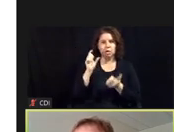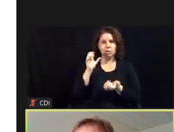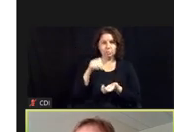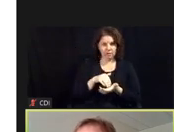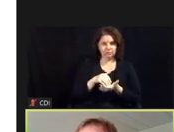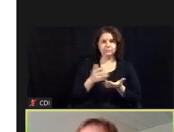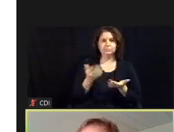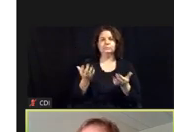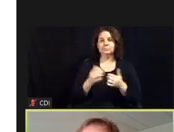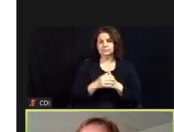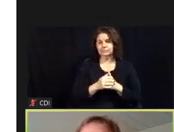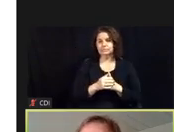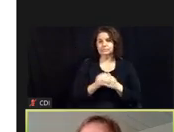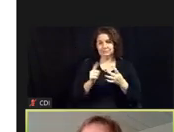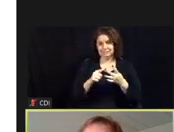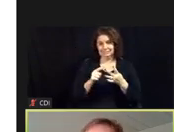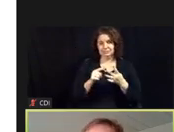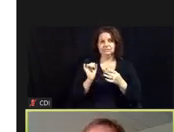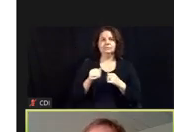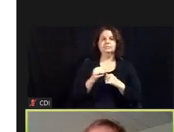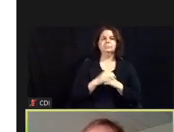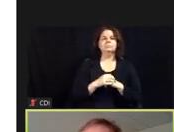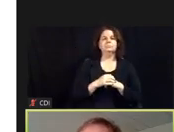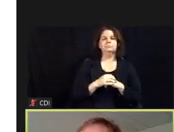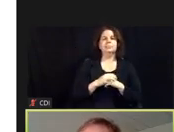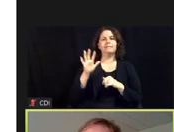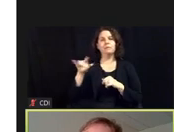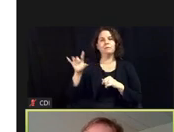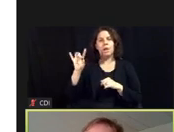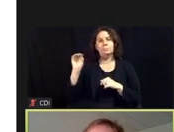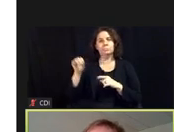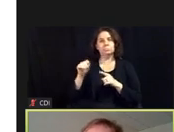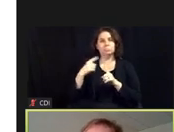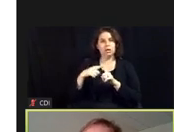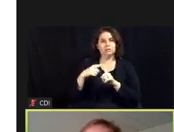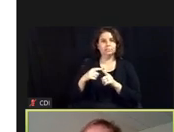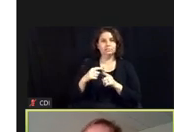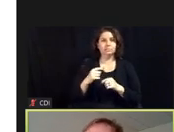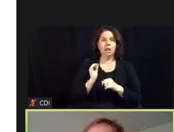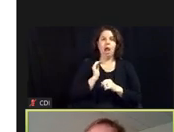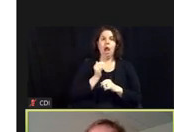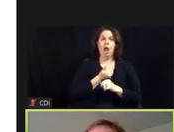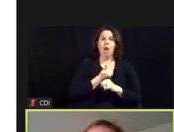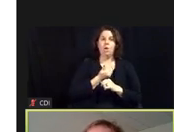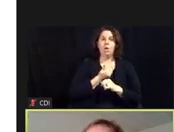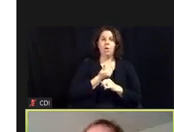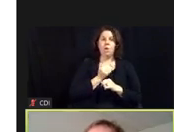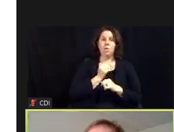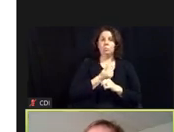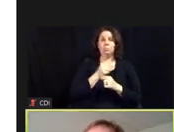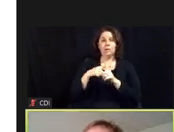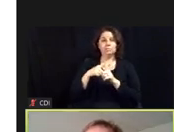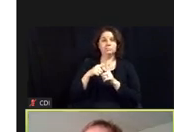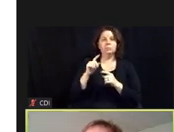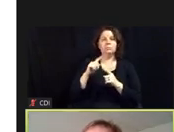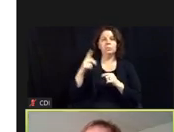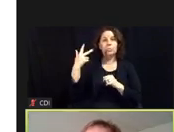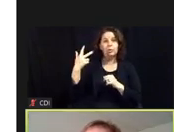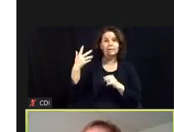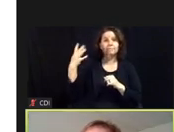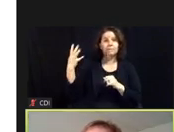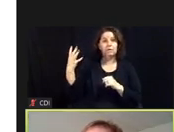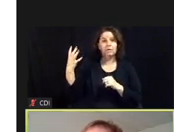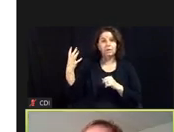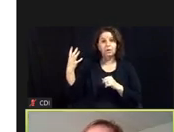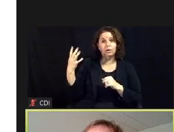8% positivity. Our percent positivity is closer to 3 or 4%, but our case rates are closer to in